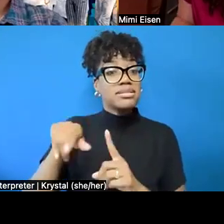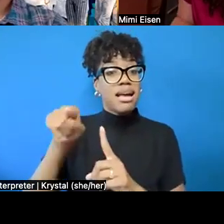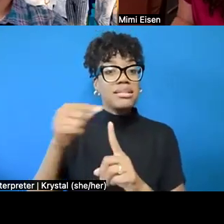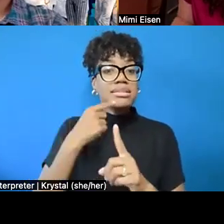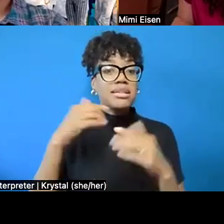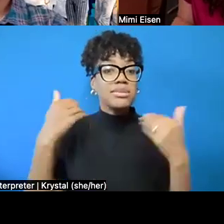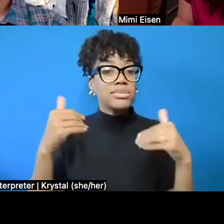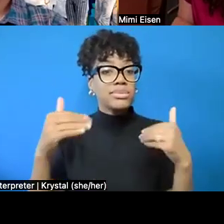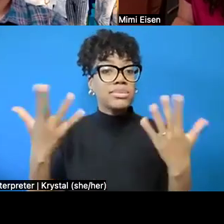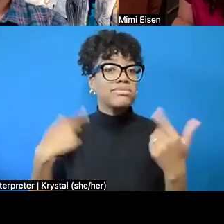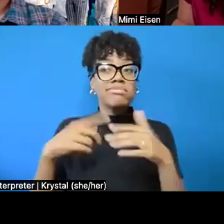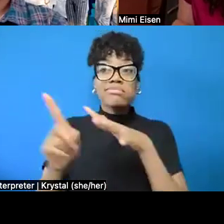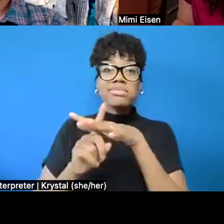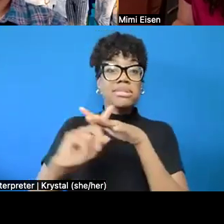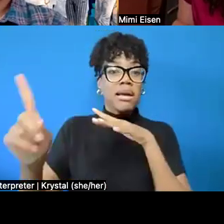poor white people